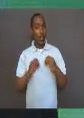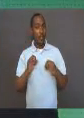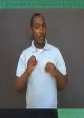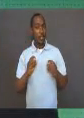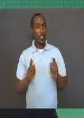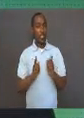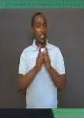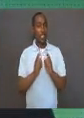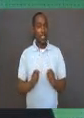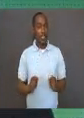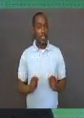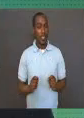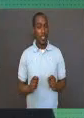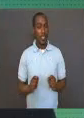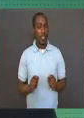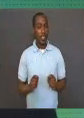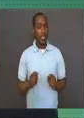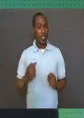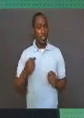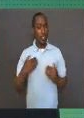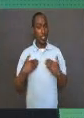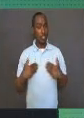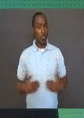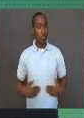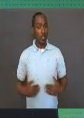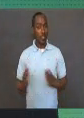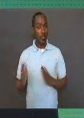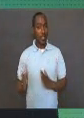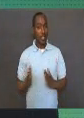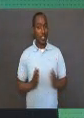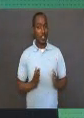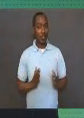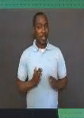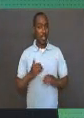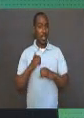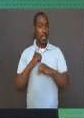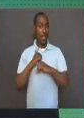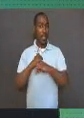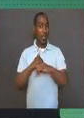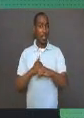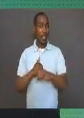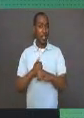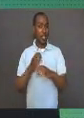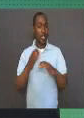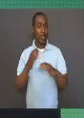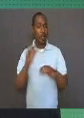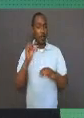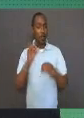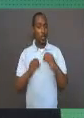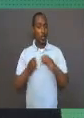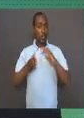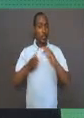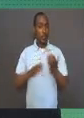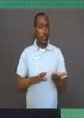disease, you are prepared for it and your body can destroy it